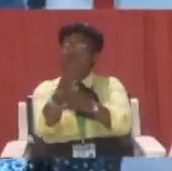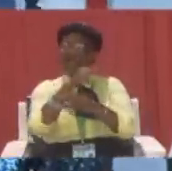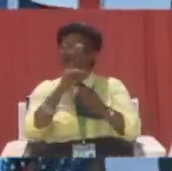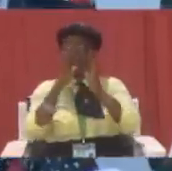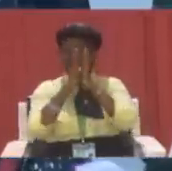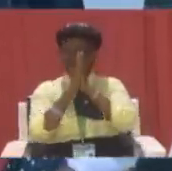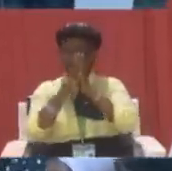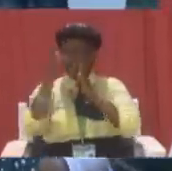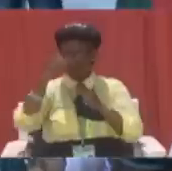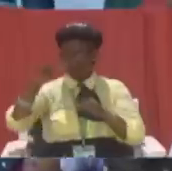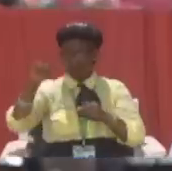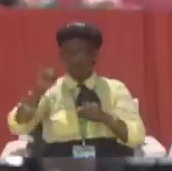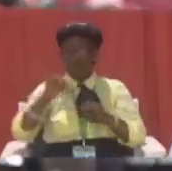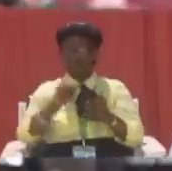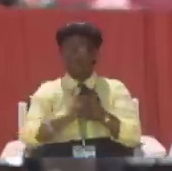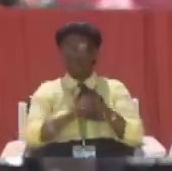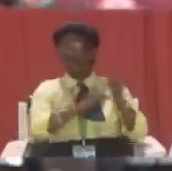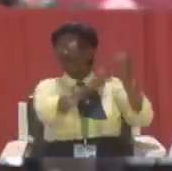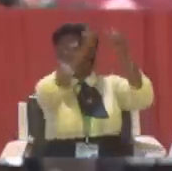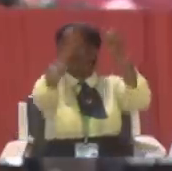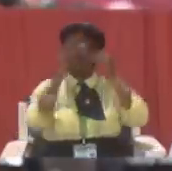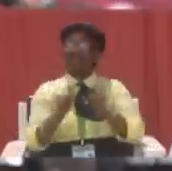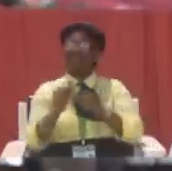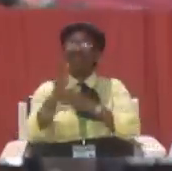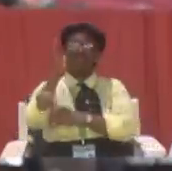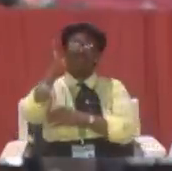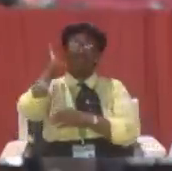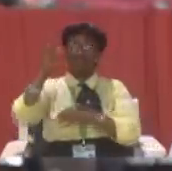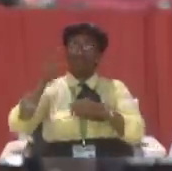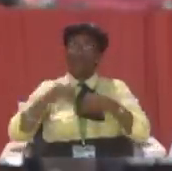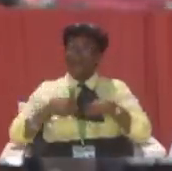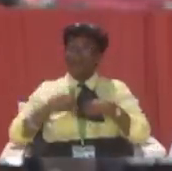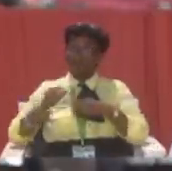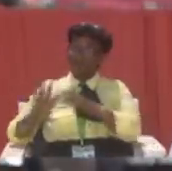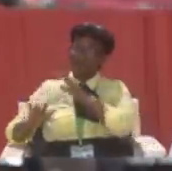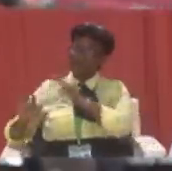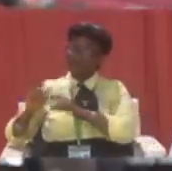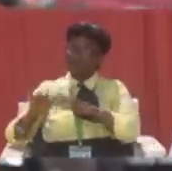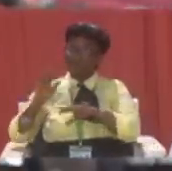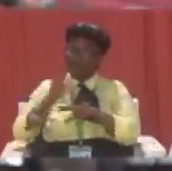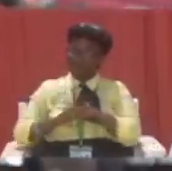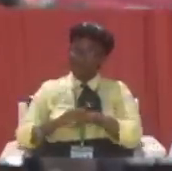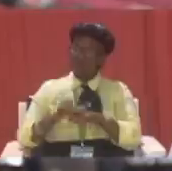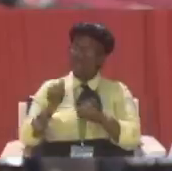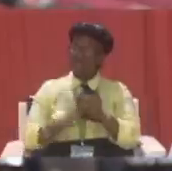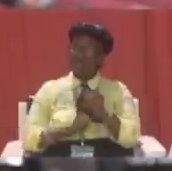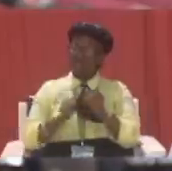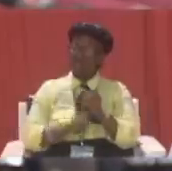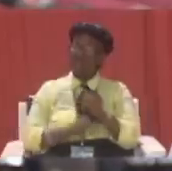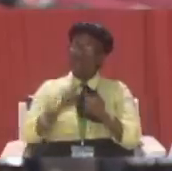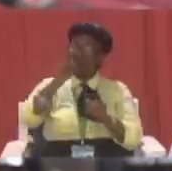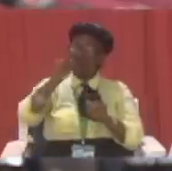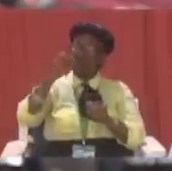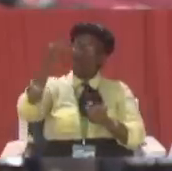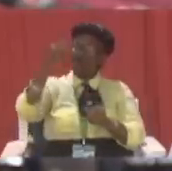that the Almighty God will have mercy on each and every one of them and wash them clean